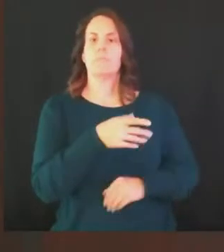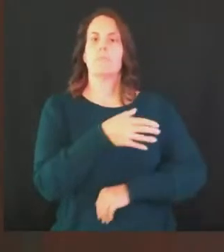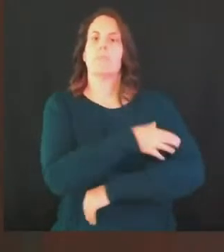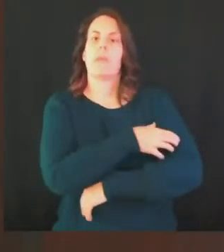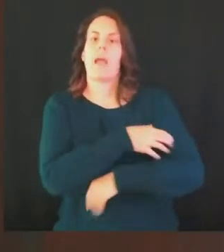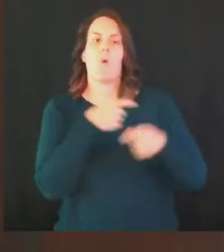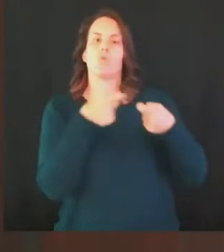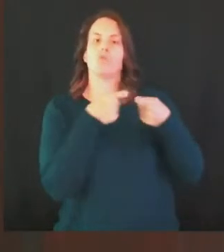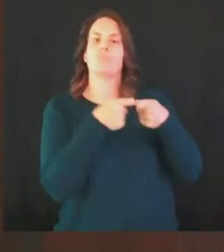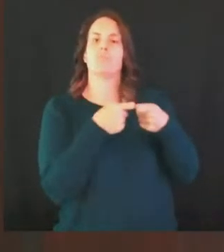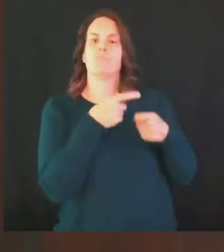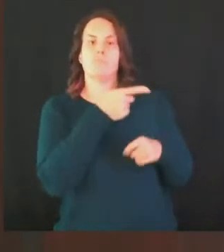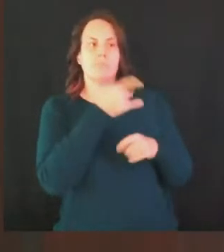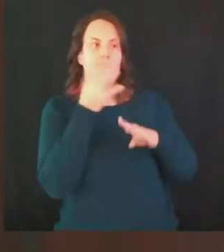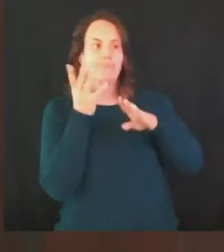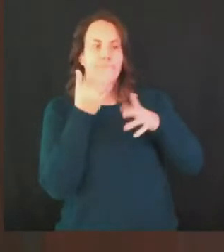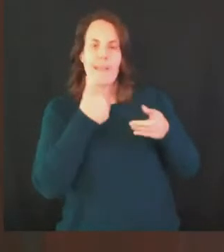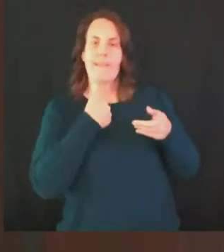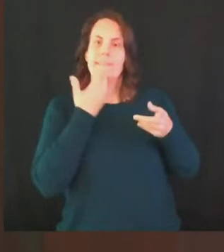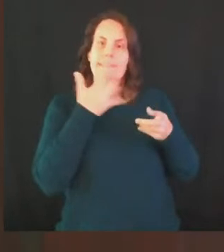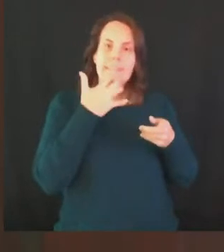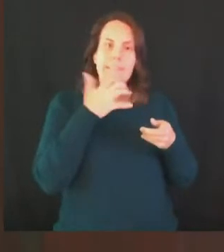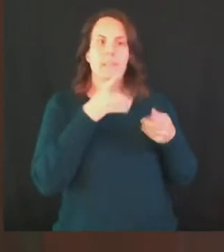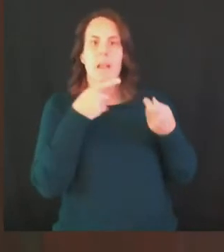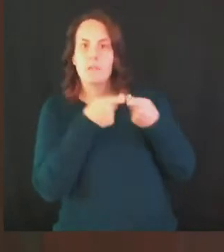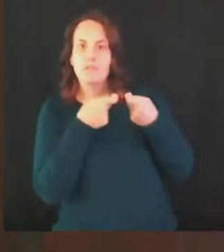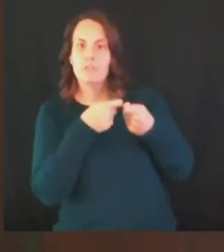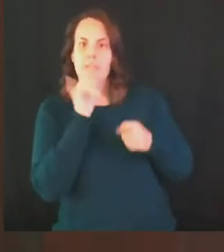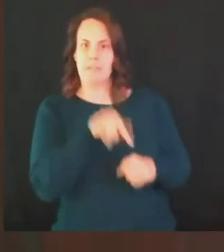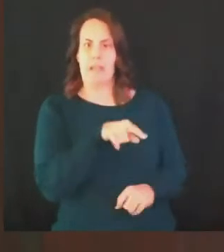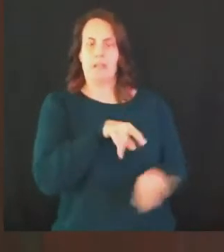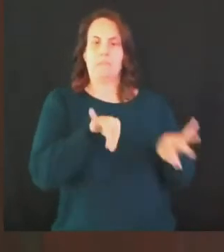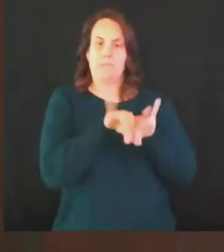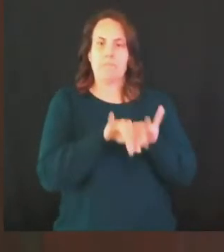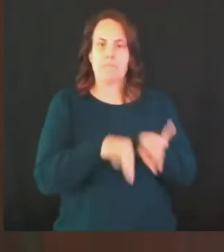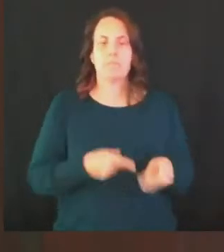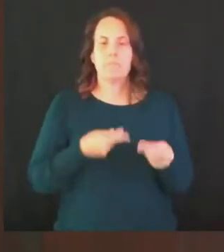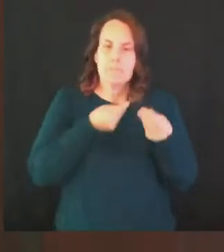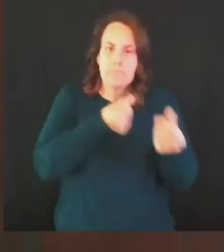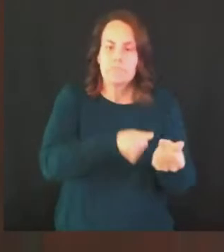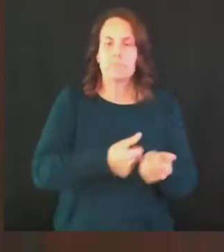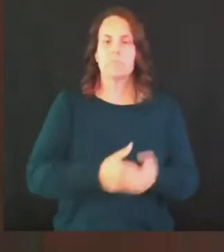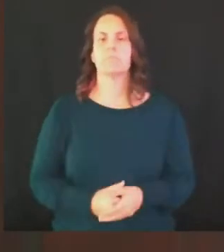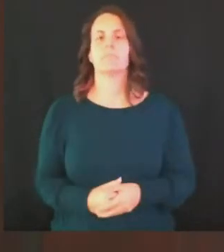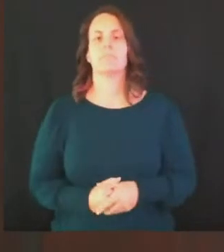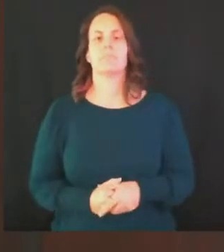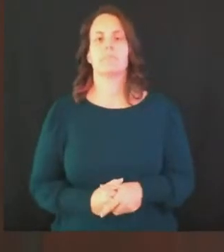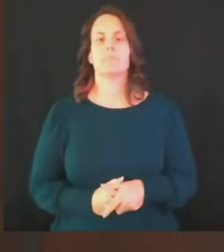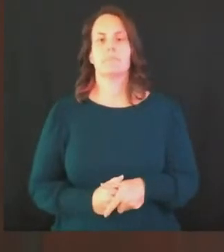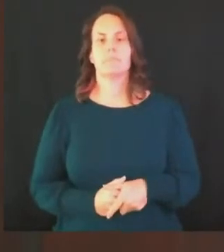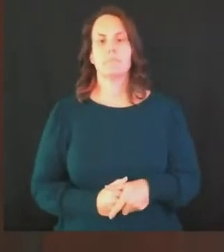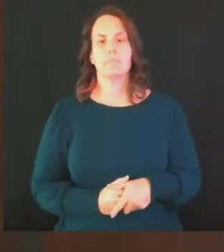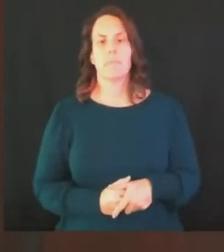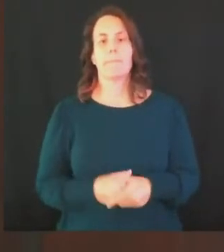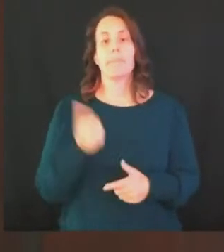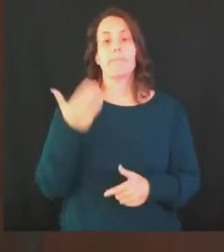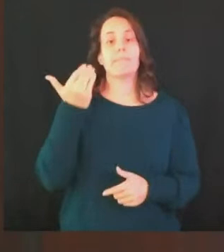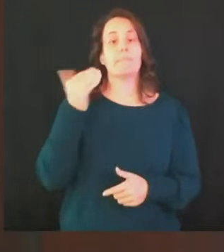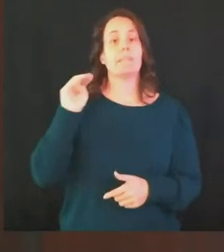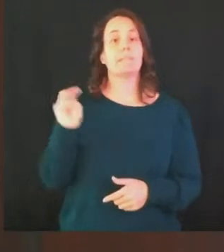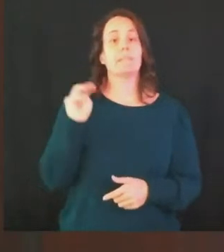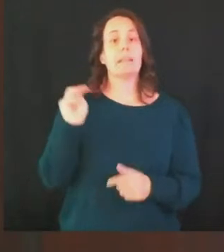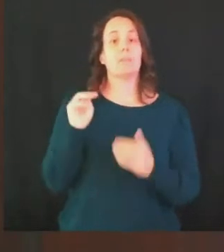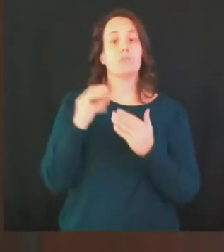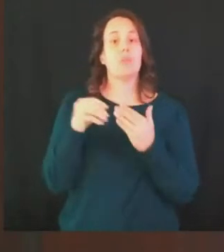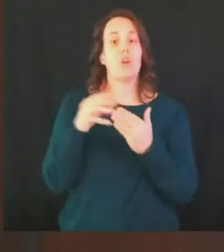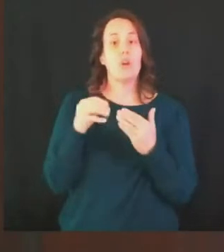$1 million investment will be made to help folks get connected to health insurance for those who may have lost coverage in the last